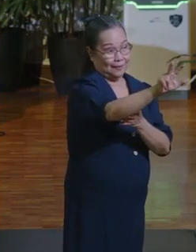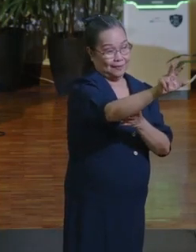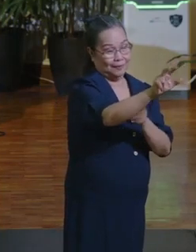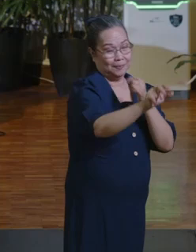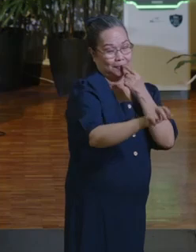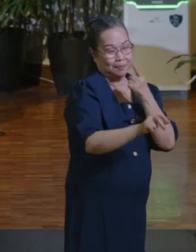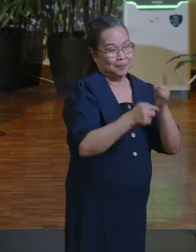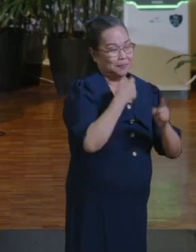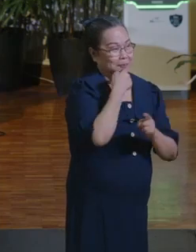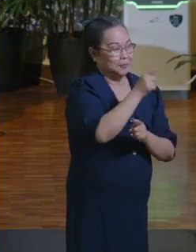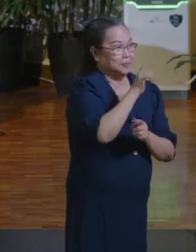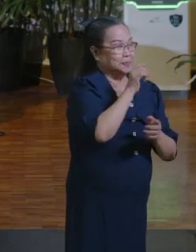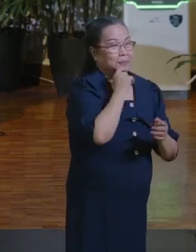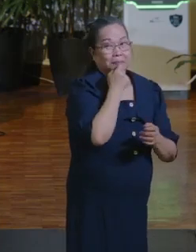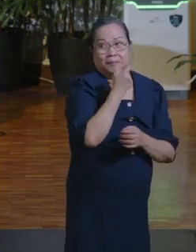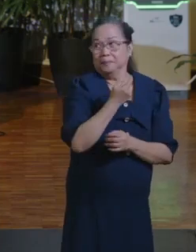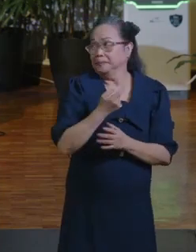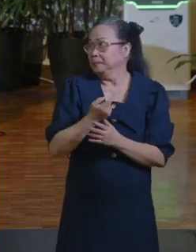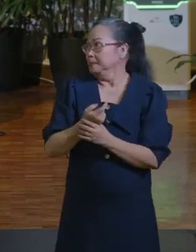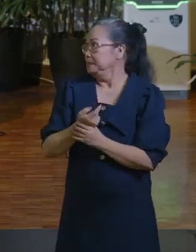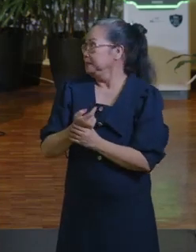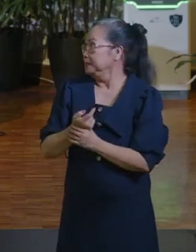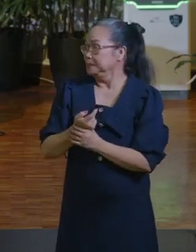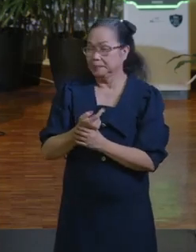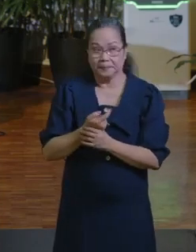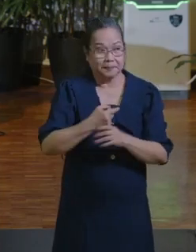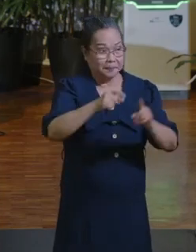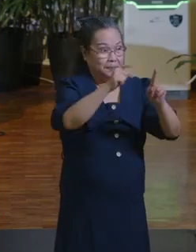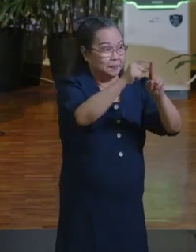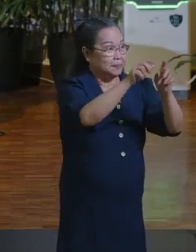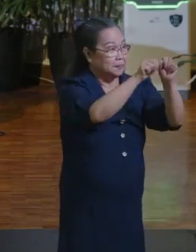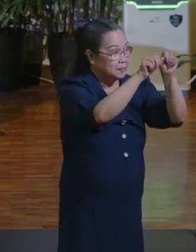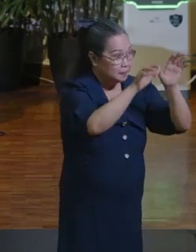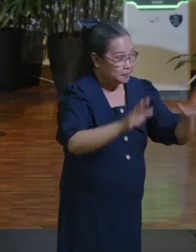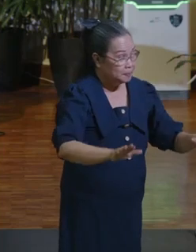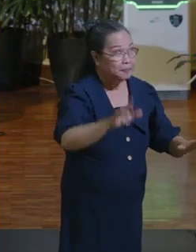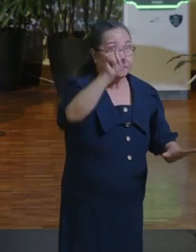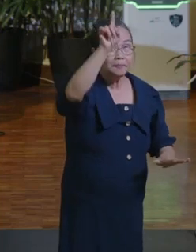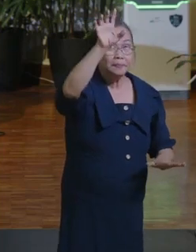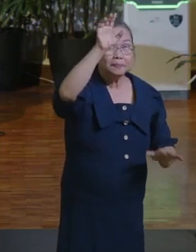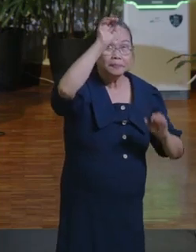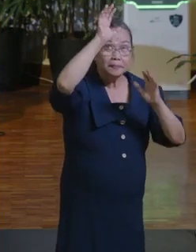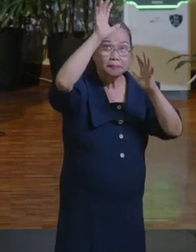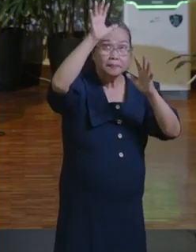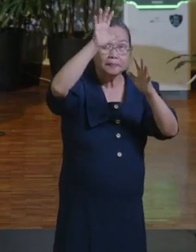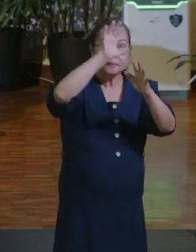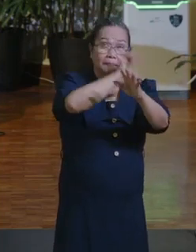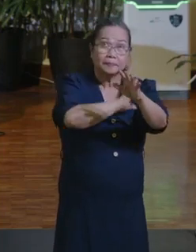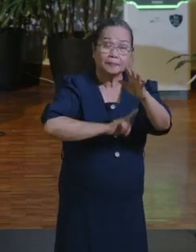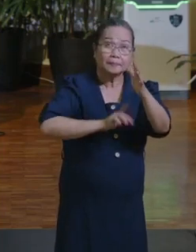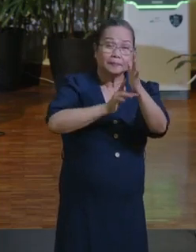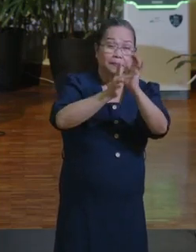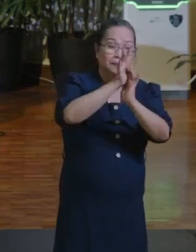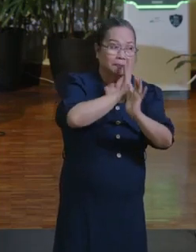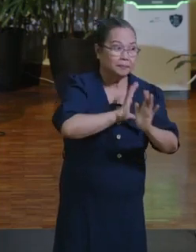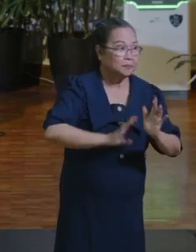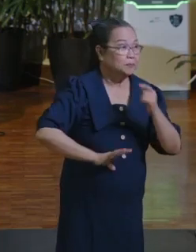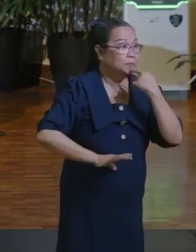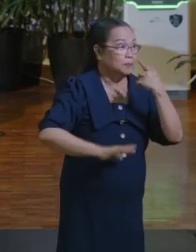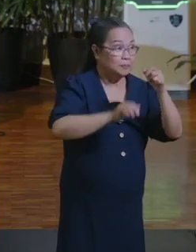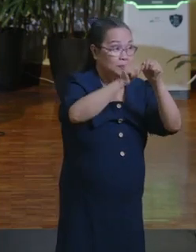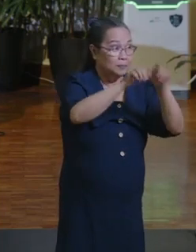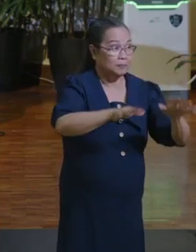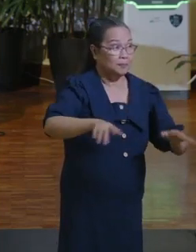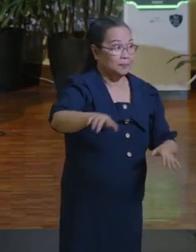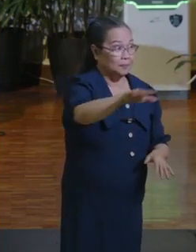Sa Ephesians 1:3, ang wika doon, "Blessed be the God and Father of our Lord Jesus Christ, who has